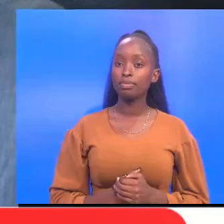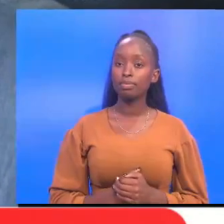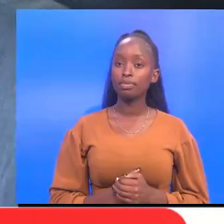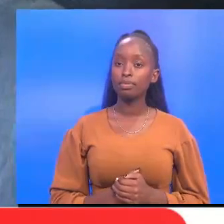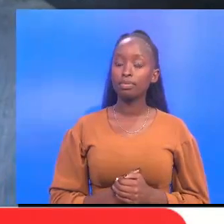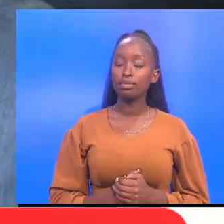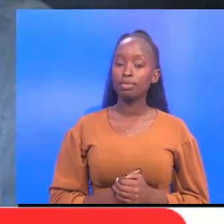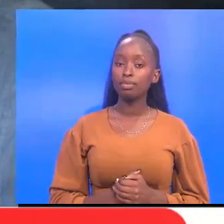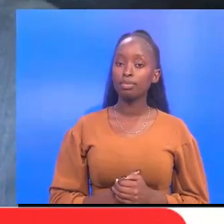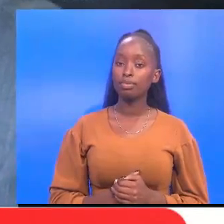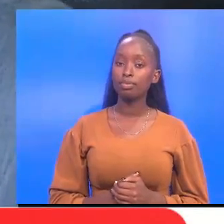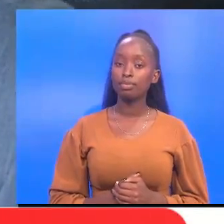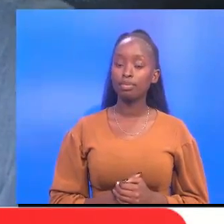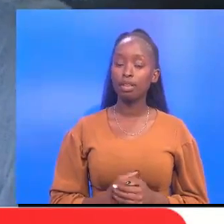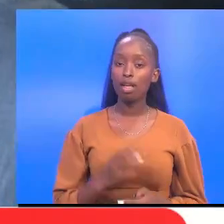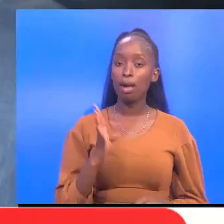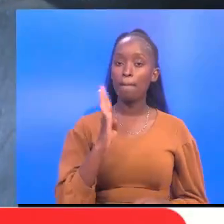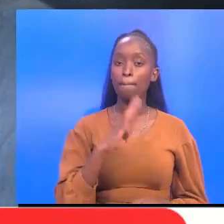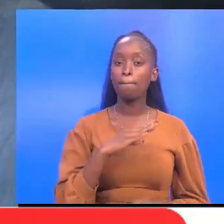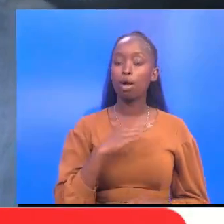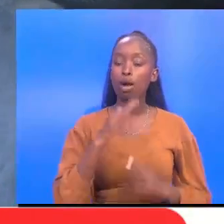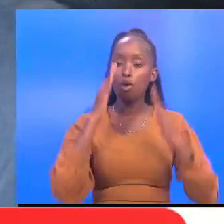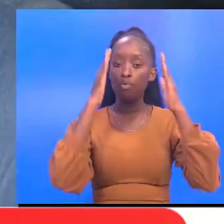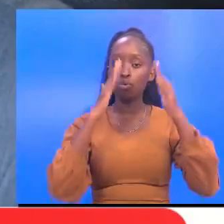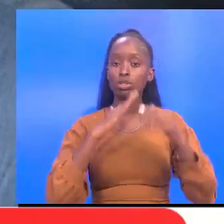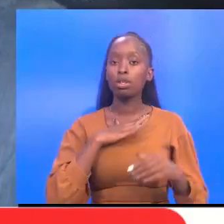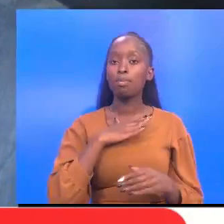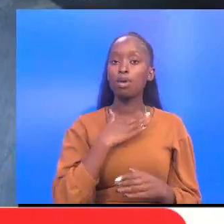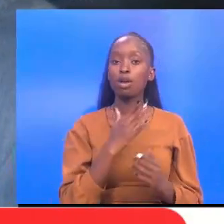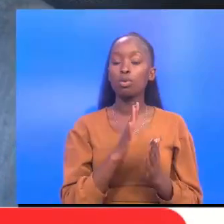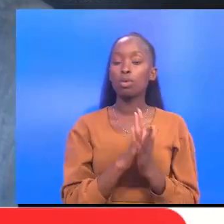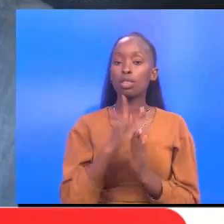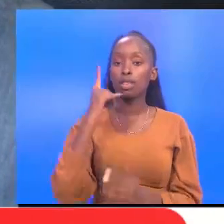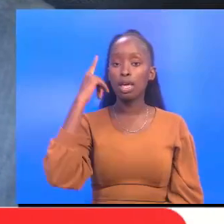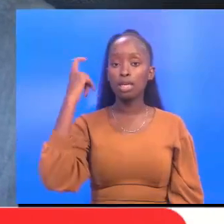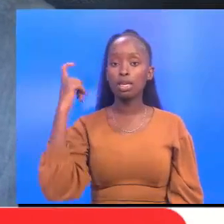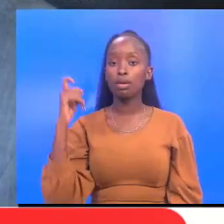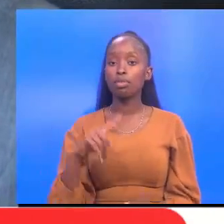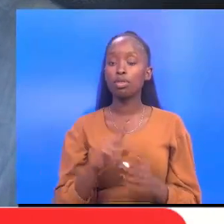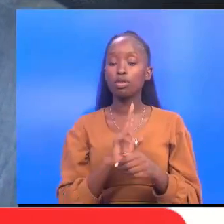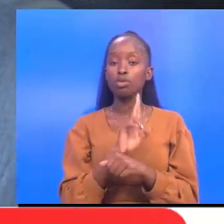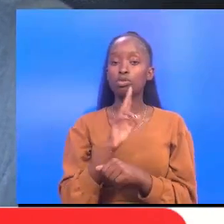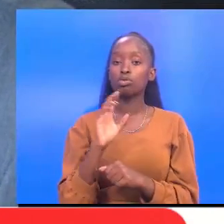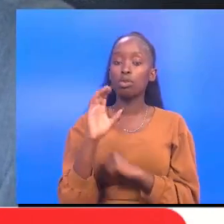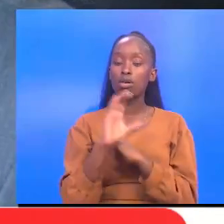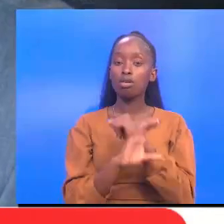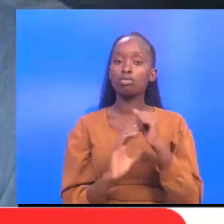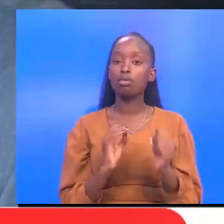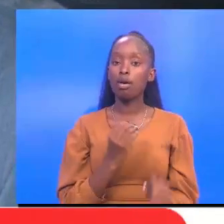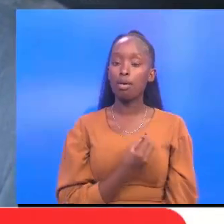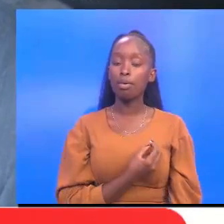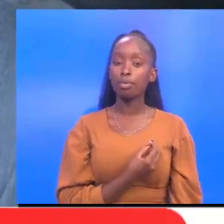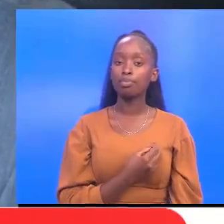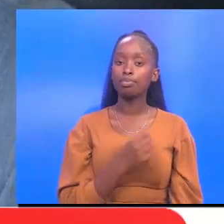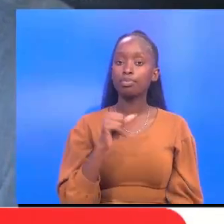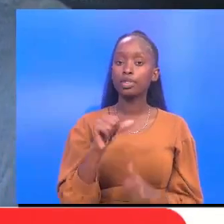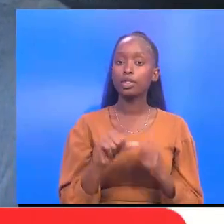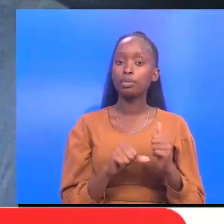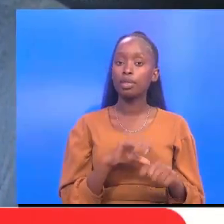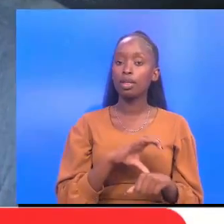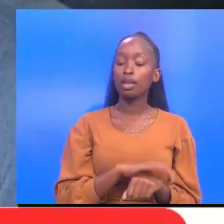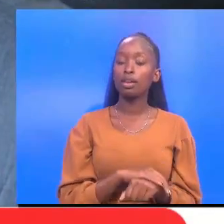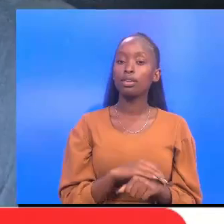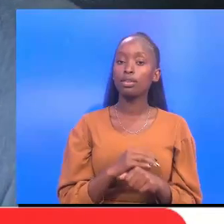reiterate my commitment to the dream of the youth of this country towards getting the